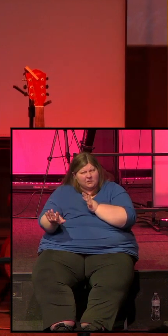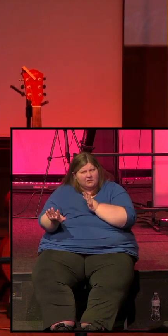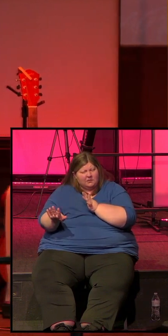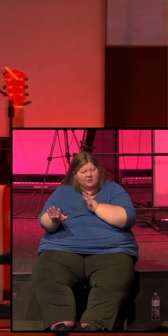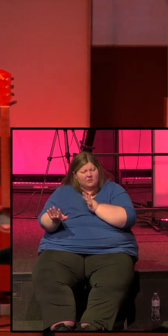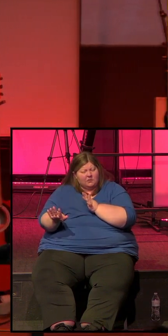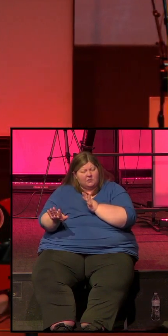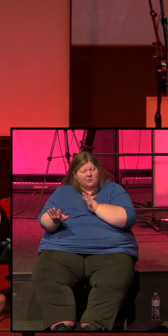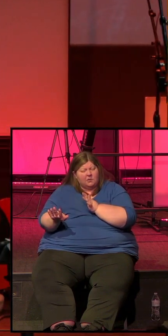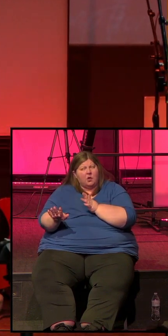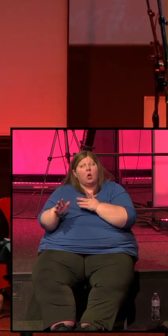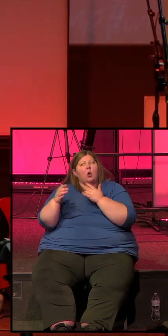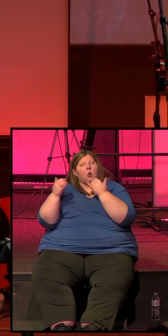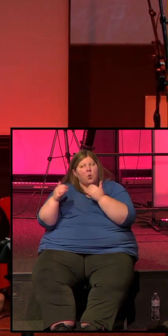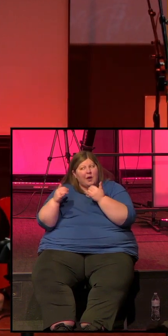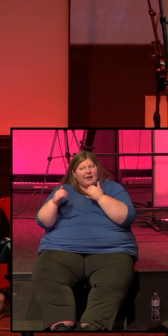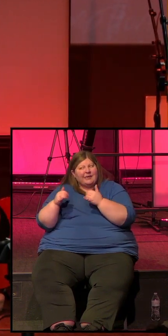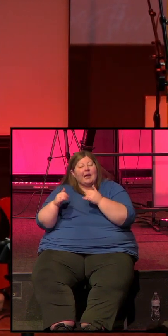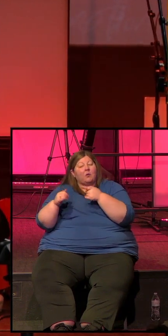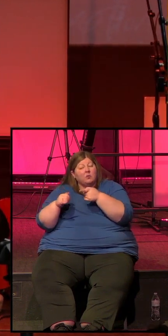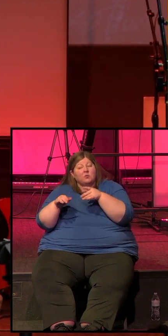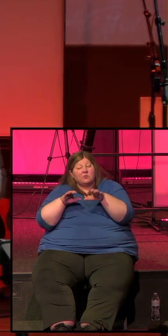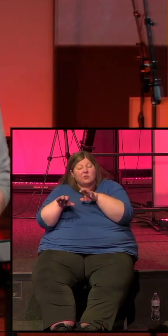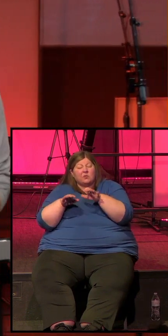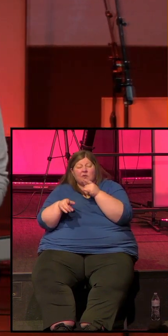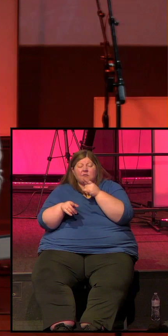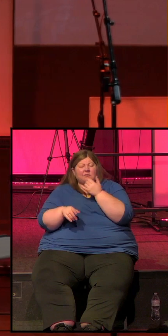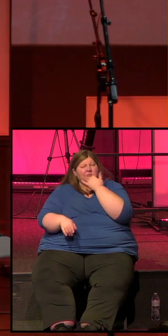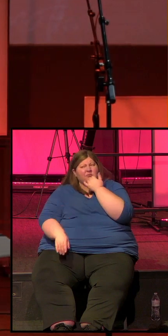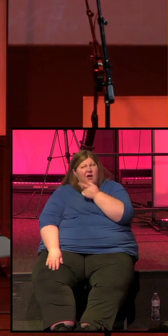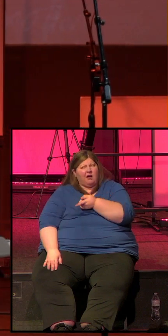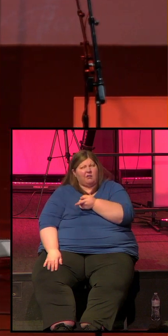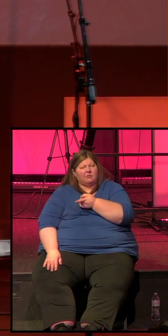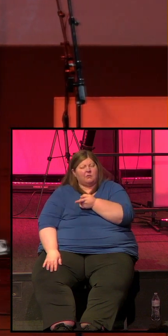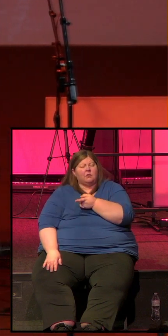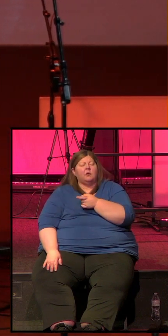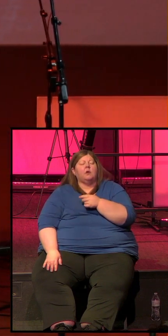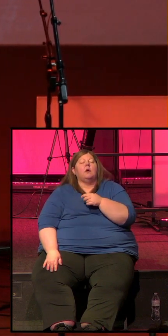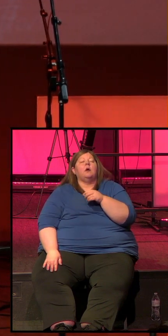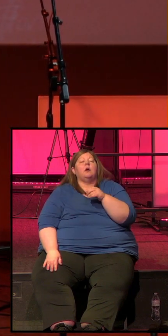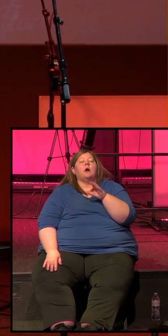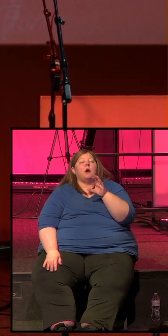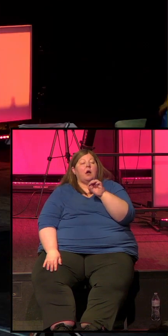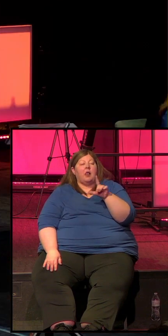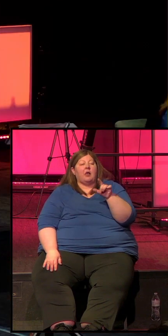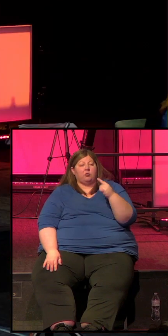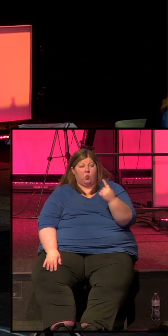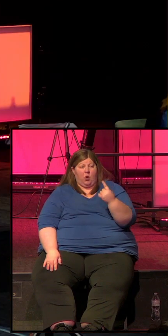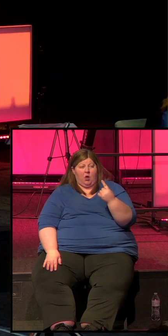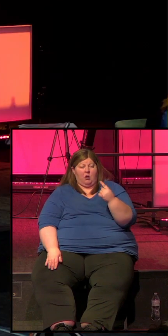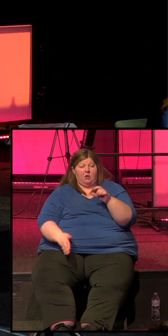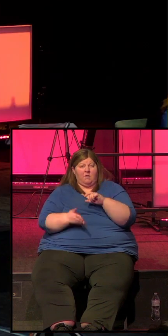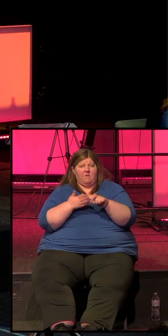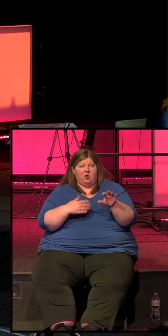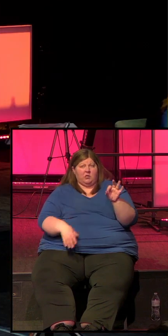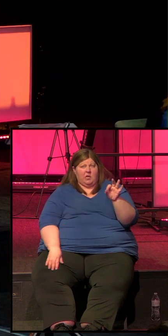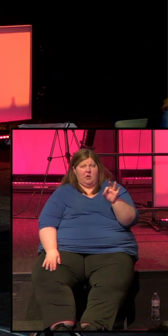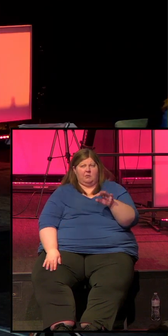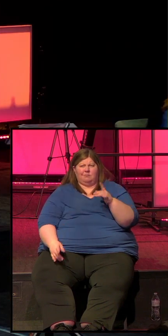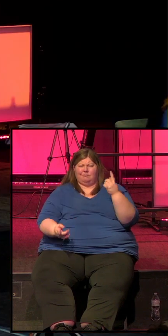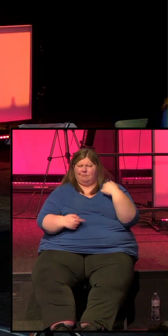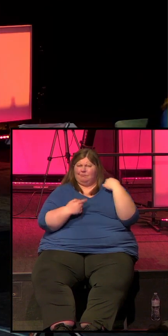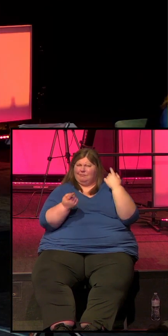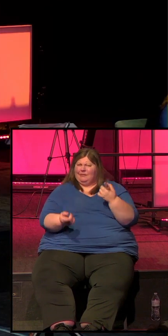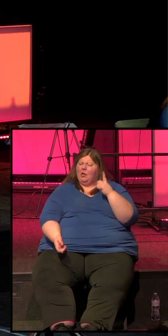are adopting as your theology is not right. Here's what he says, Colossians 1, verse 9. He says, for this reason, since the day that we heard about